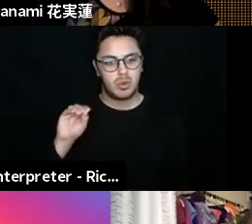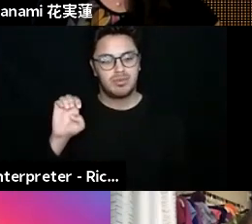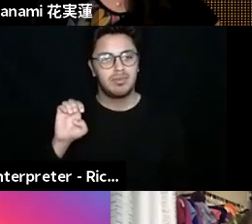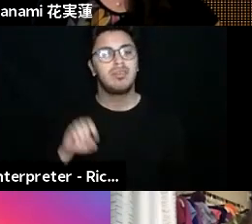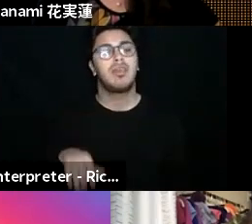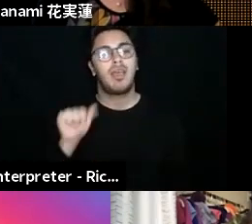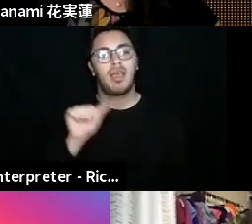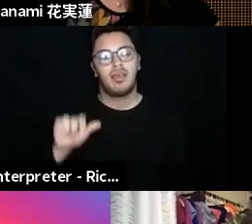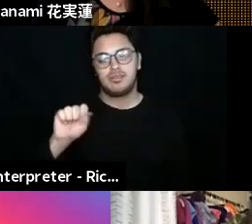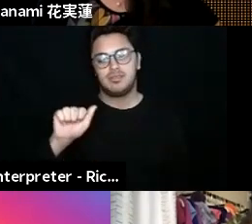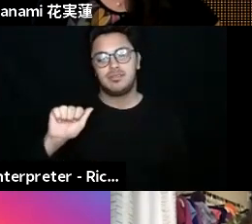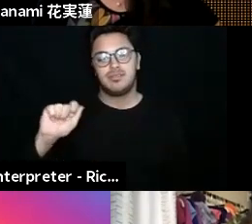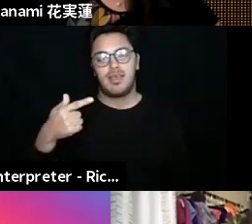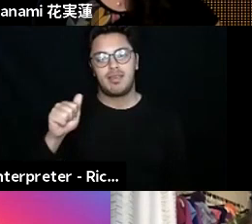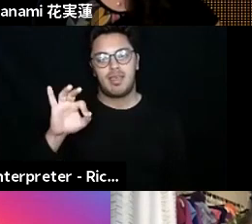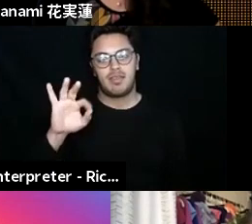pteoe@sagaftra.org. That's